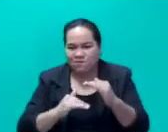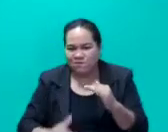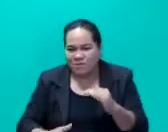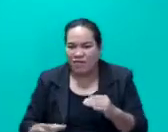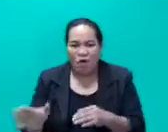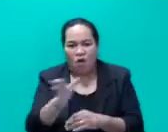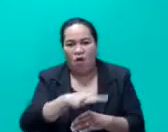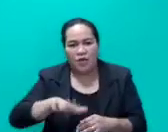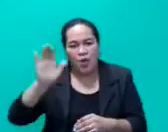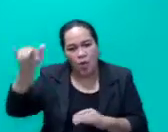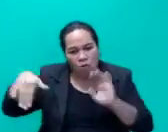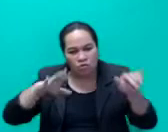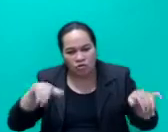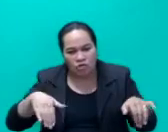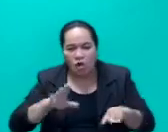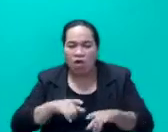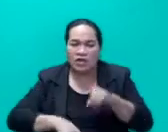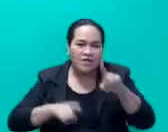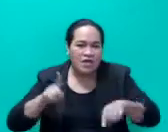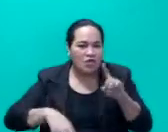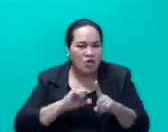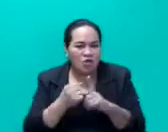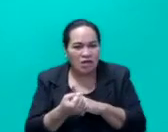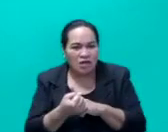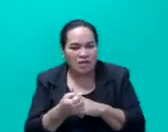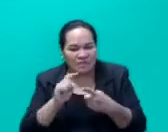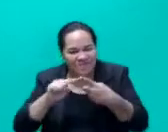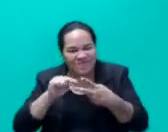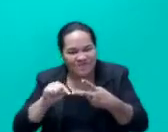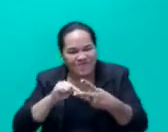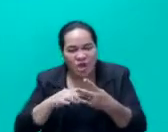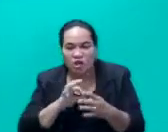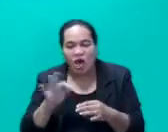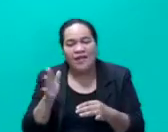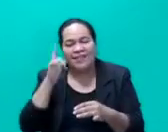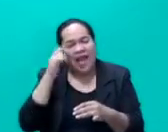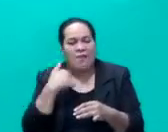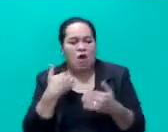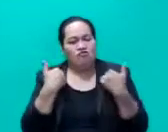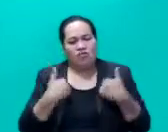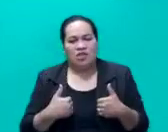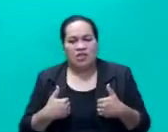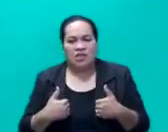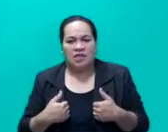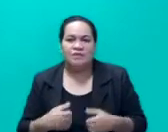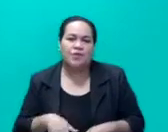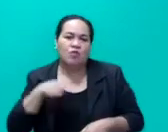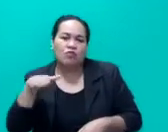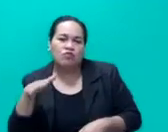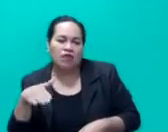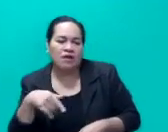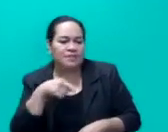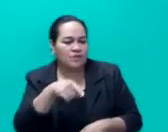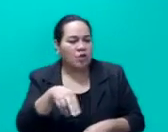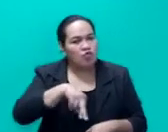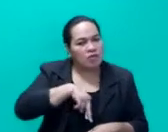It cuts across all social denominators. It does not spare rich, poor. It does not see religion. It does not see culture. It does not